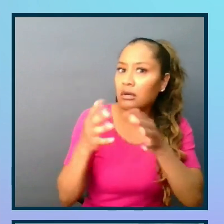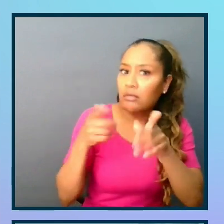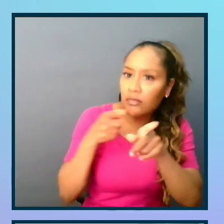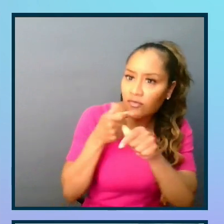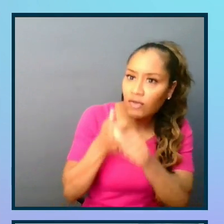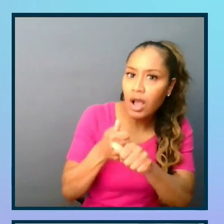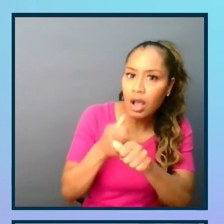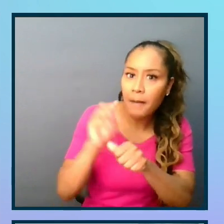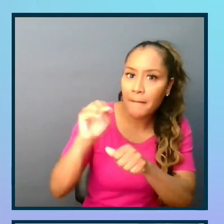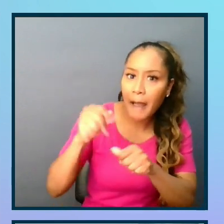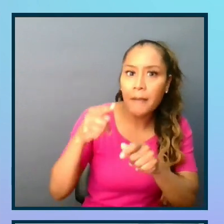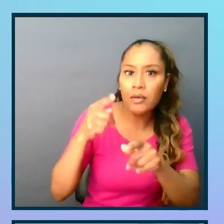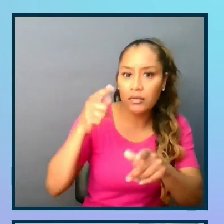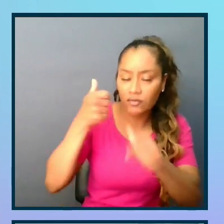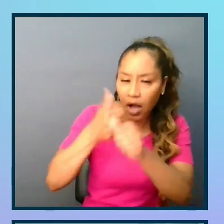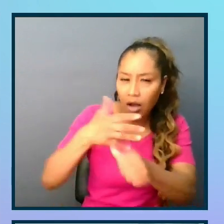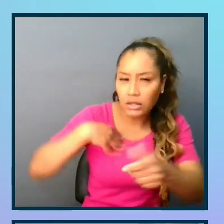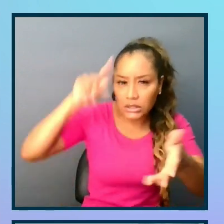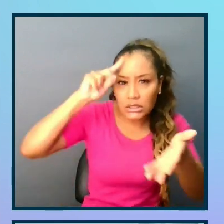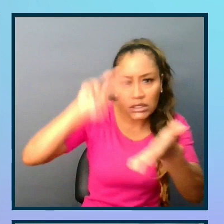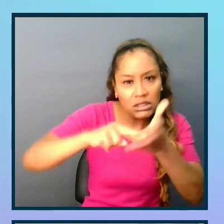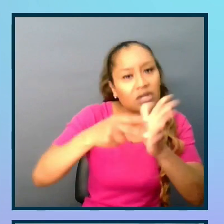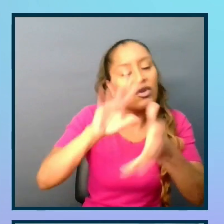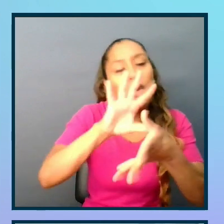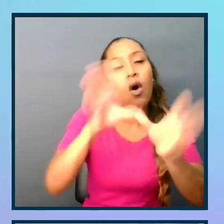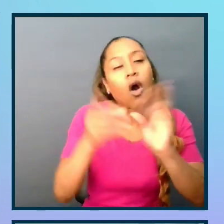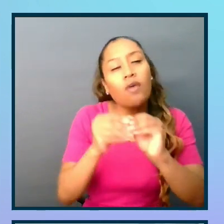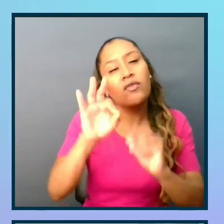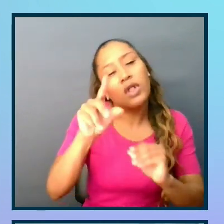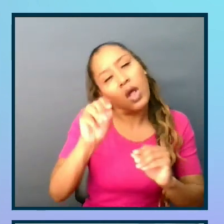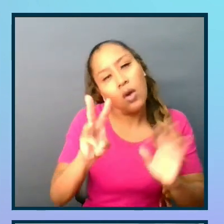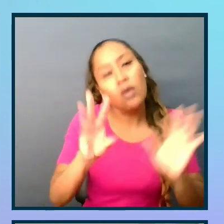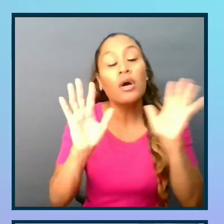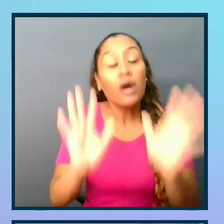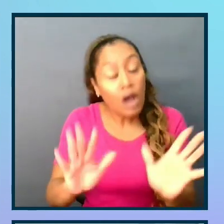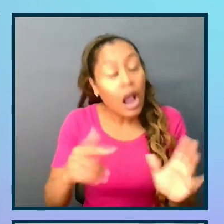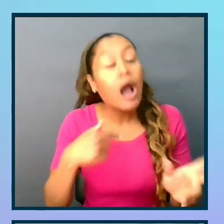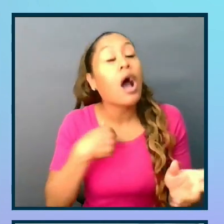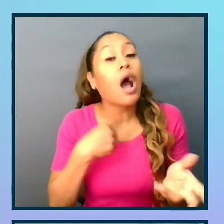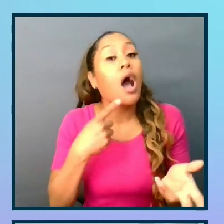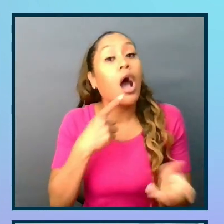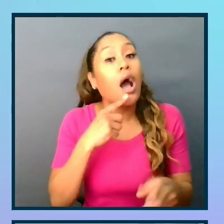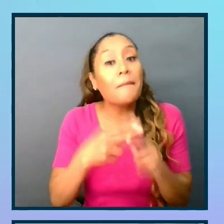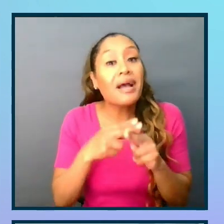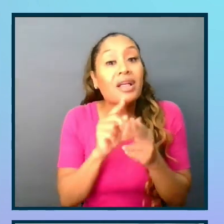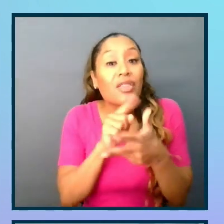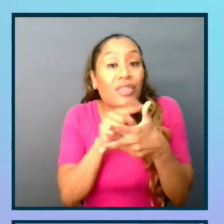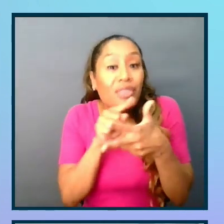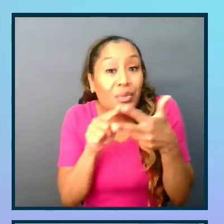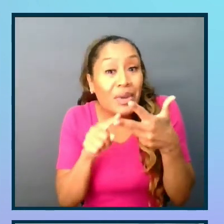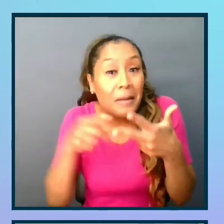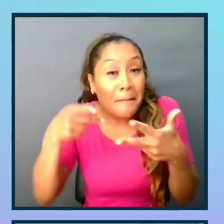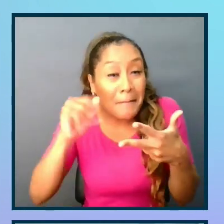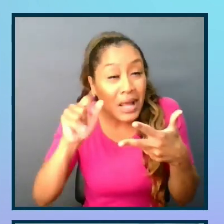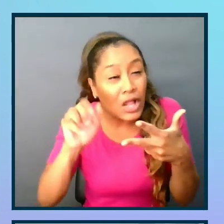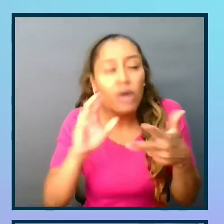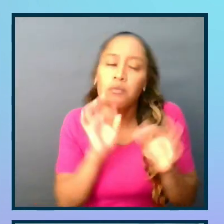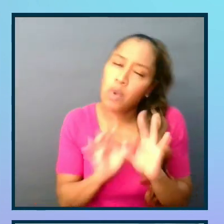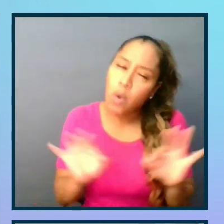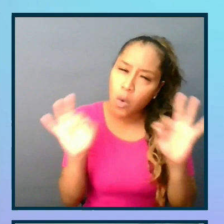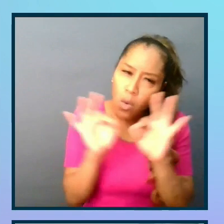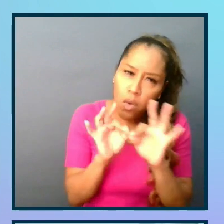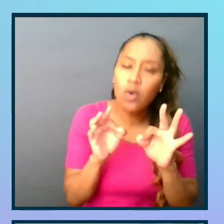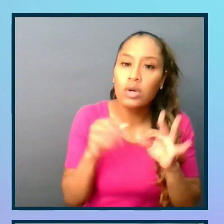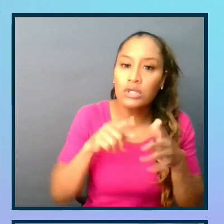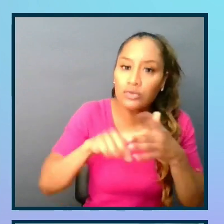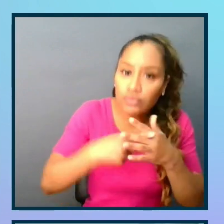intent is for the overall flow. Again, I mentioned this, any of these three pillars are really important when we started to